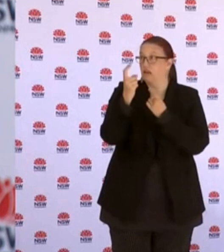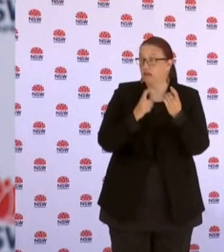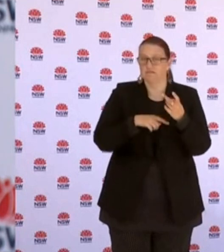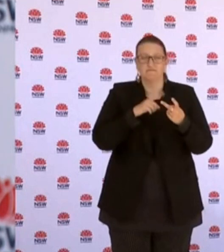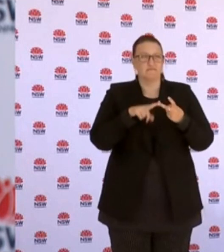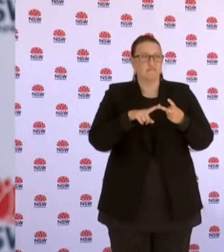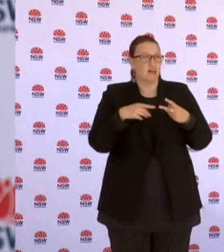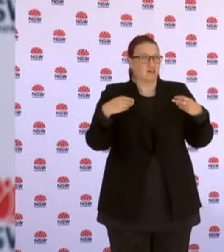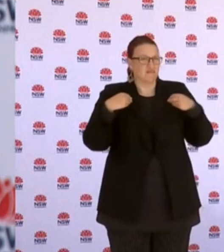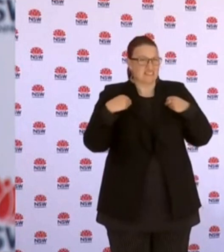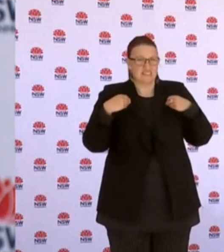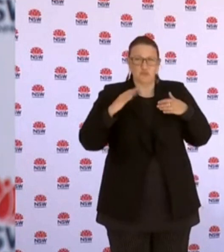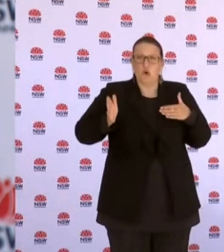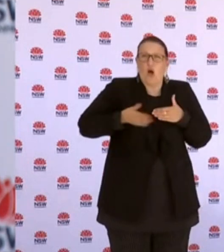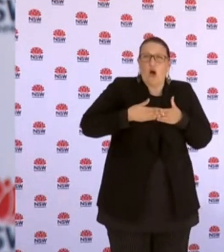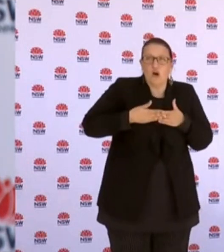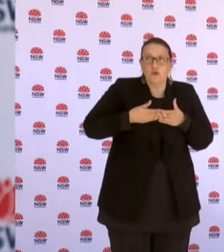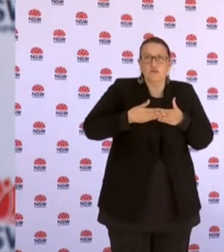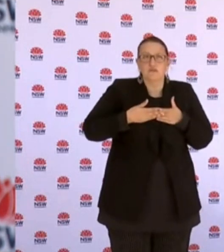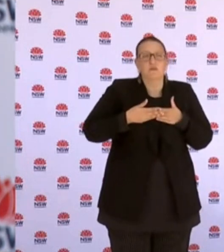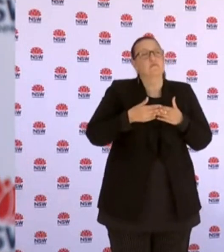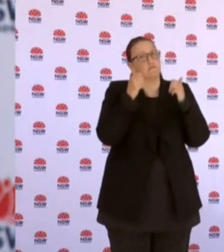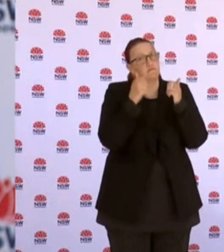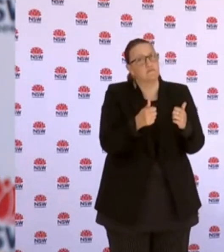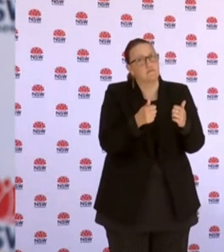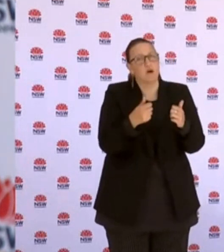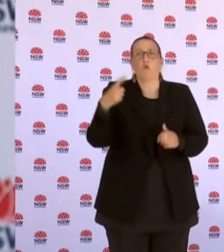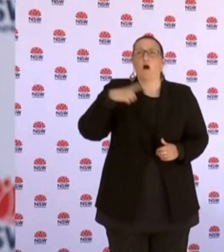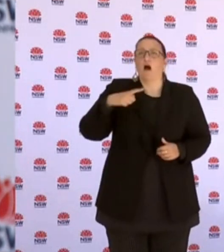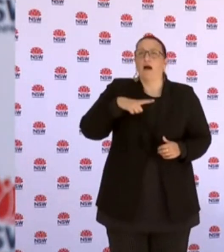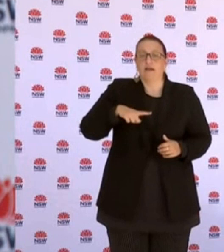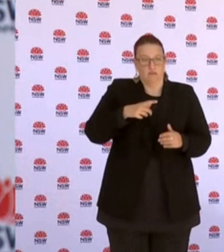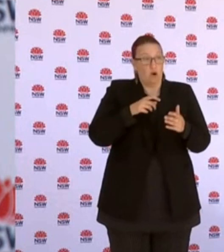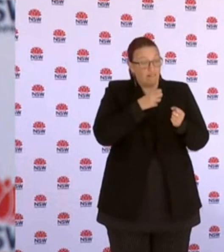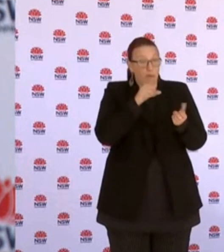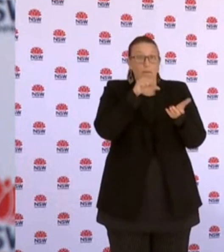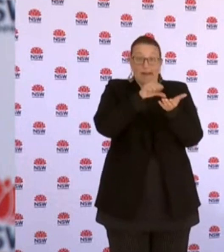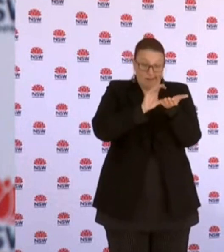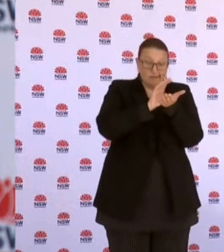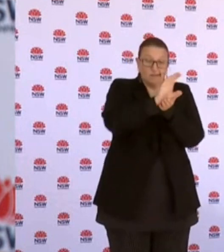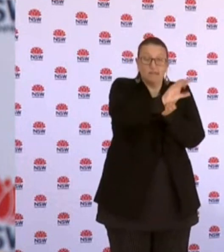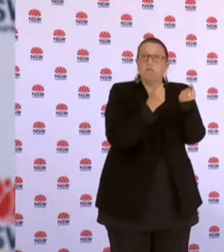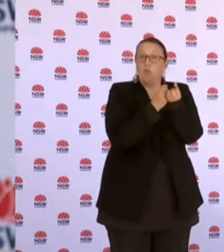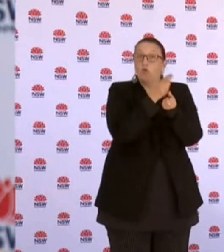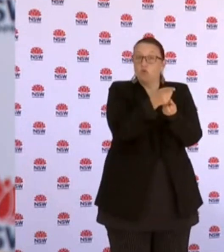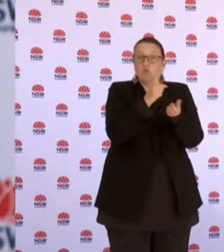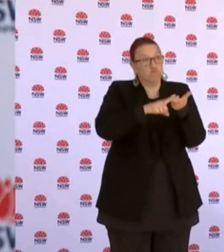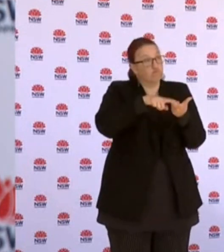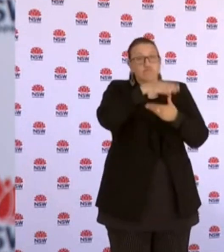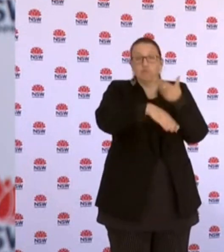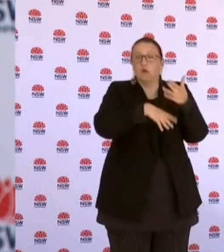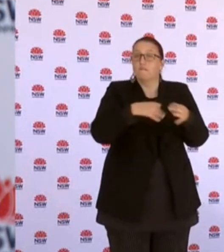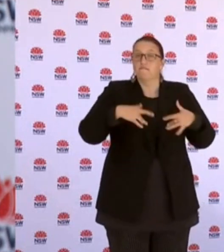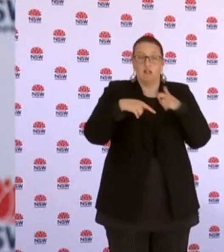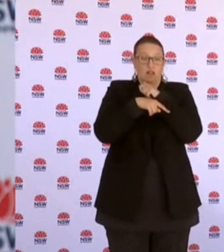of grants. This is the whole reason why we fought for a strong economic package to allow people to make those